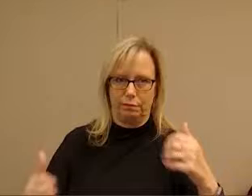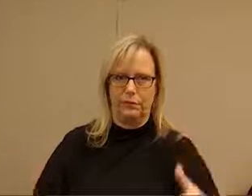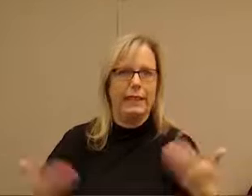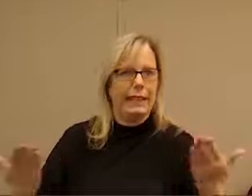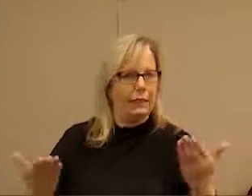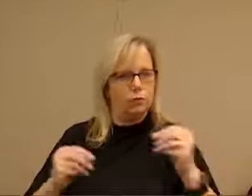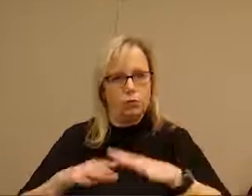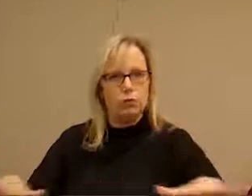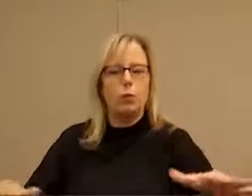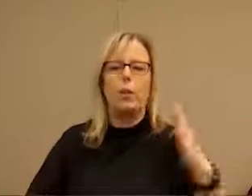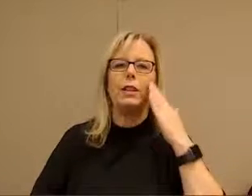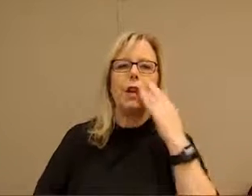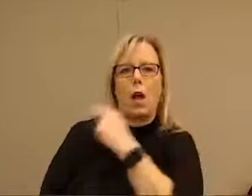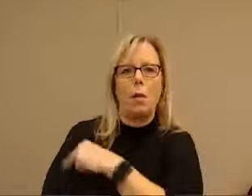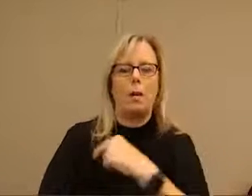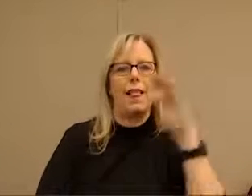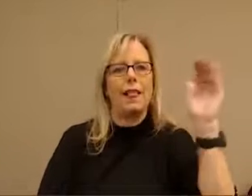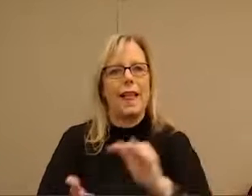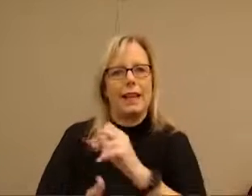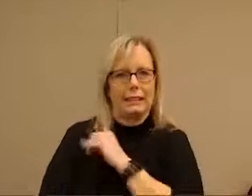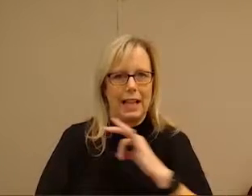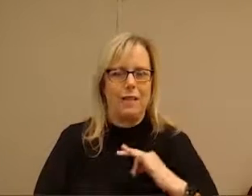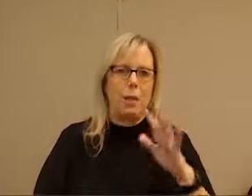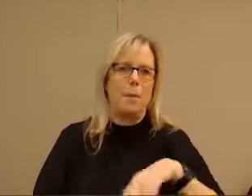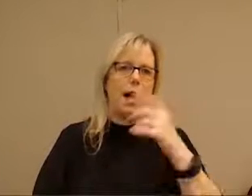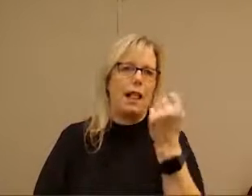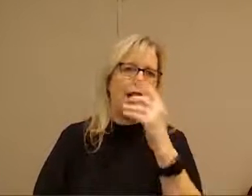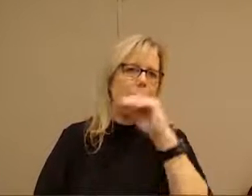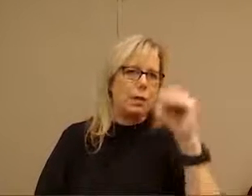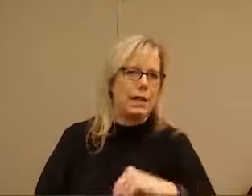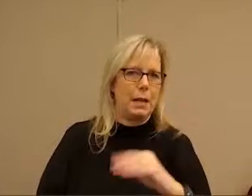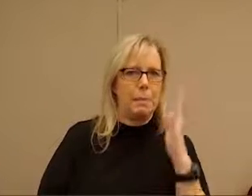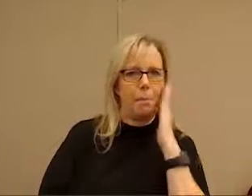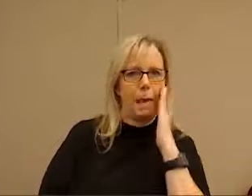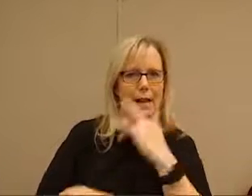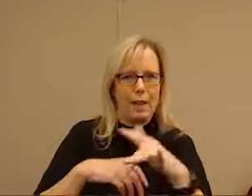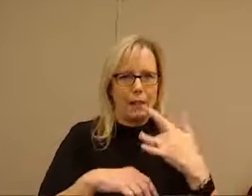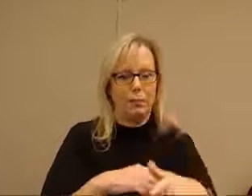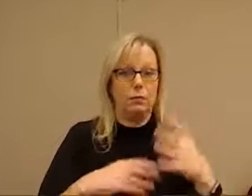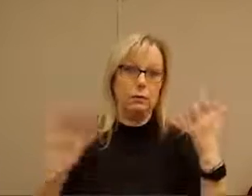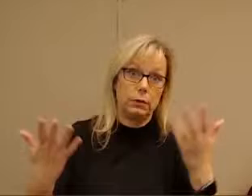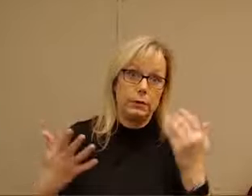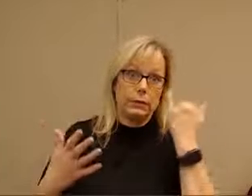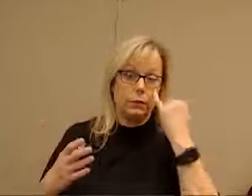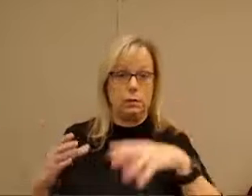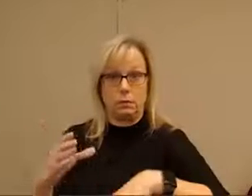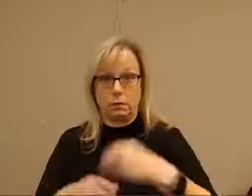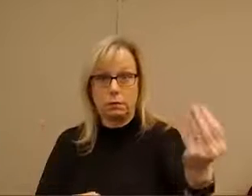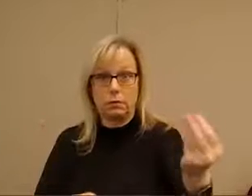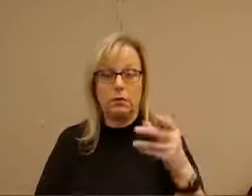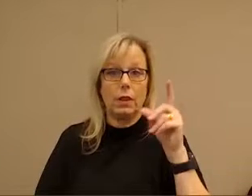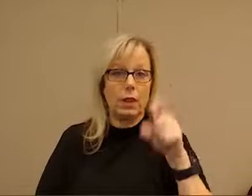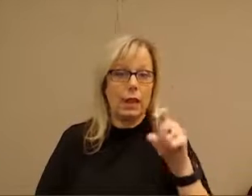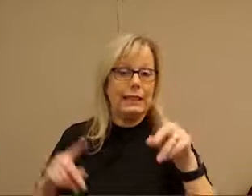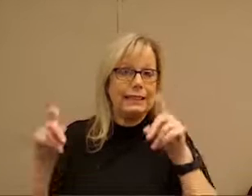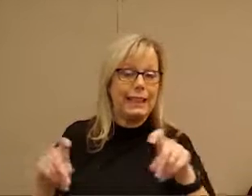reduced staffing. Here regionally, we have about 11% bed availability. So if you're out and